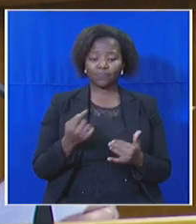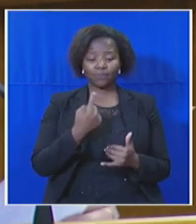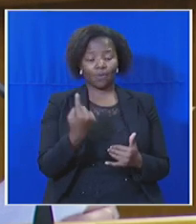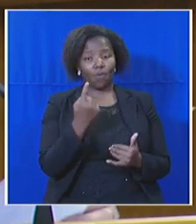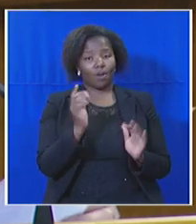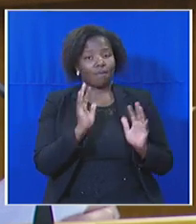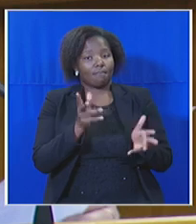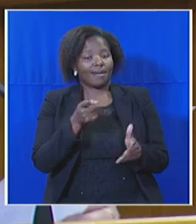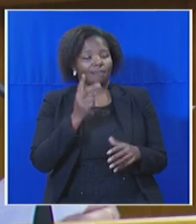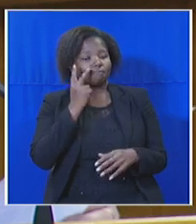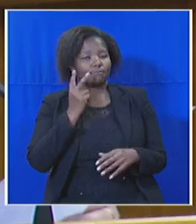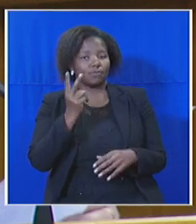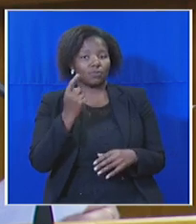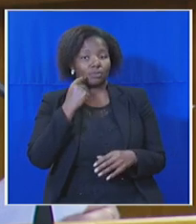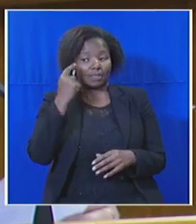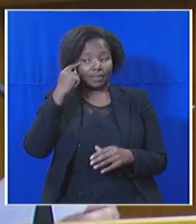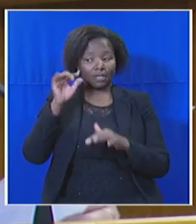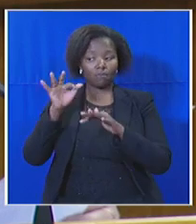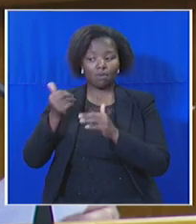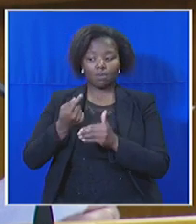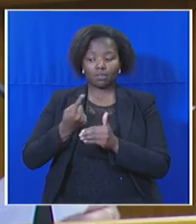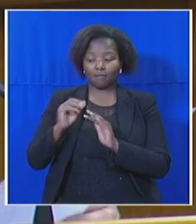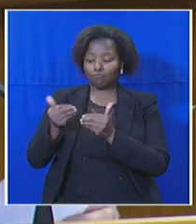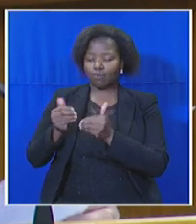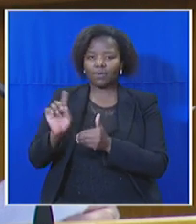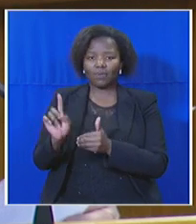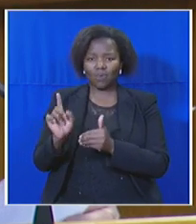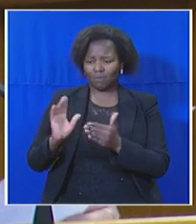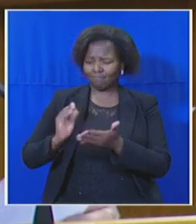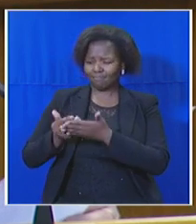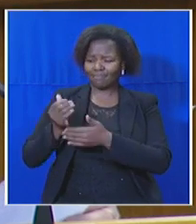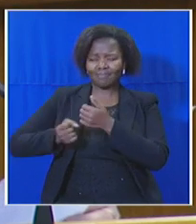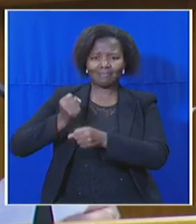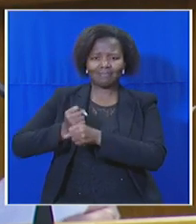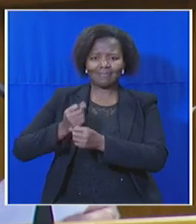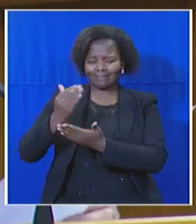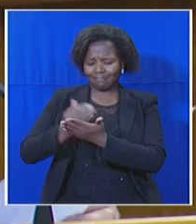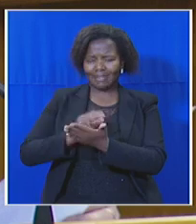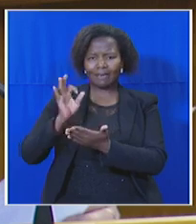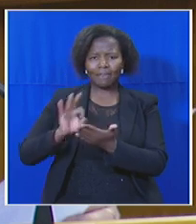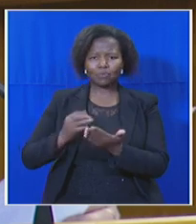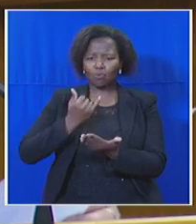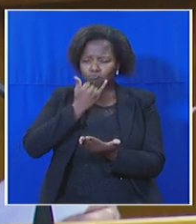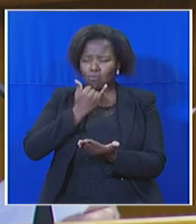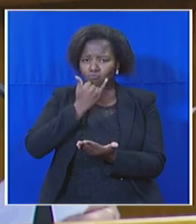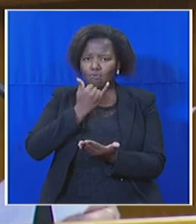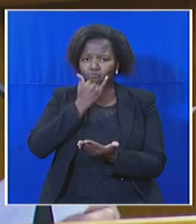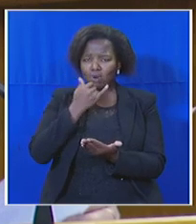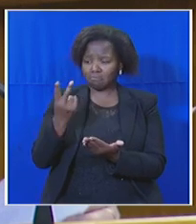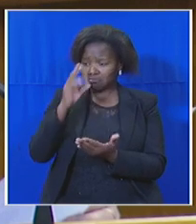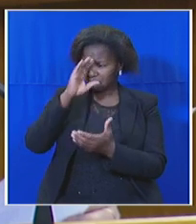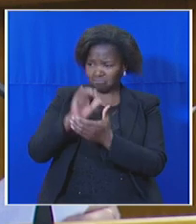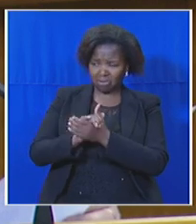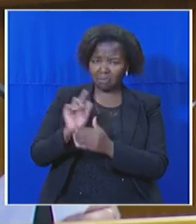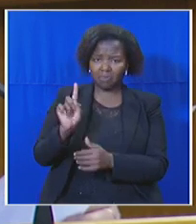to analysts, not to civilians who need to protect themselves. Indeed, after years of bungled figures, such as the distrust of these statistics, that